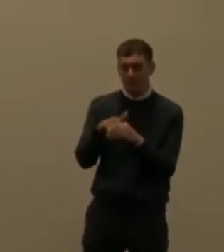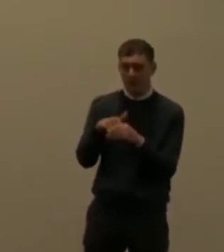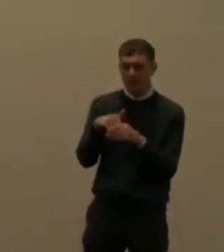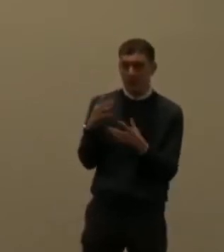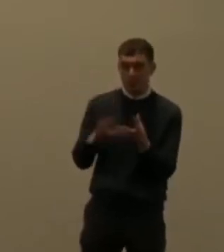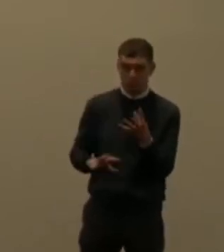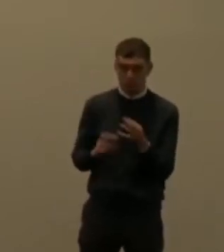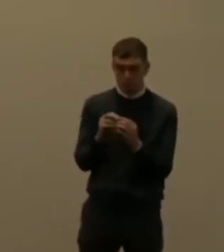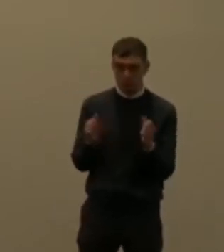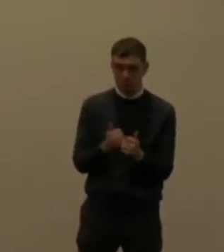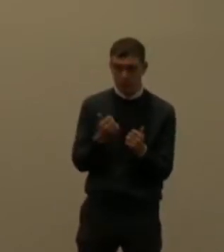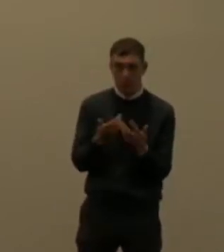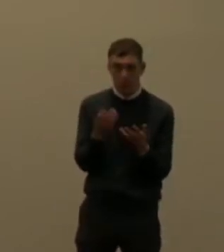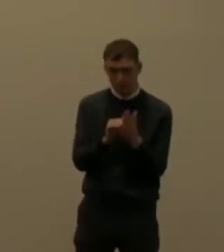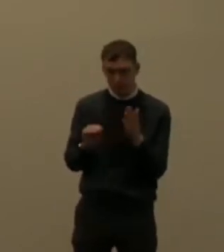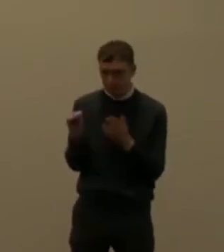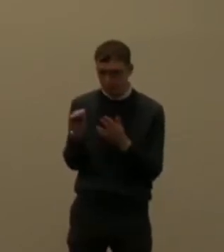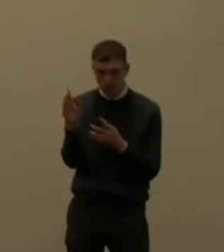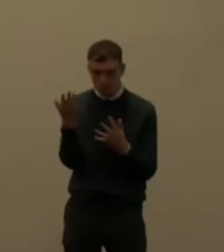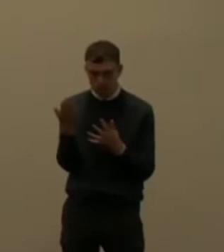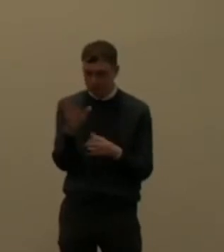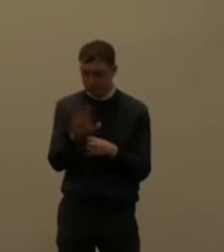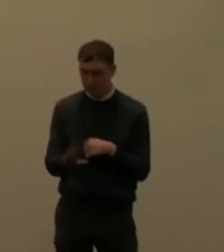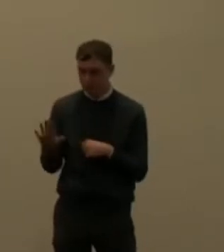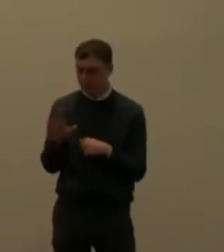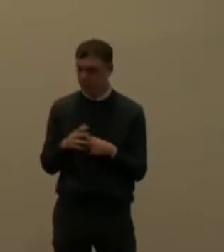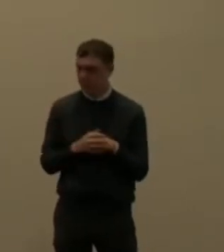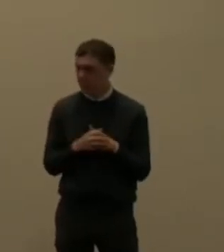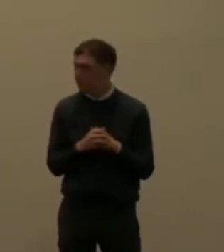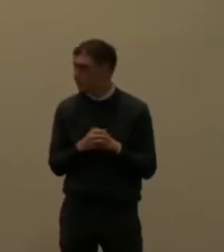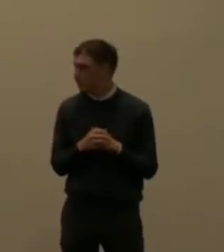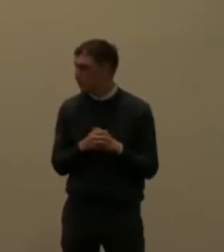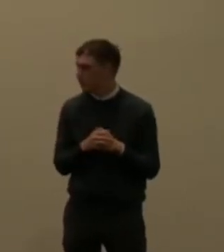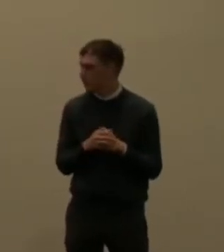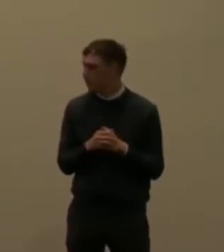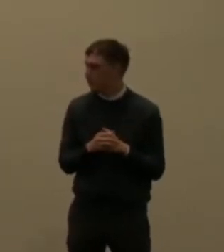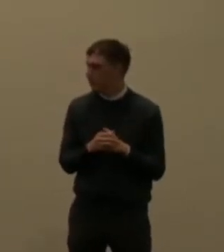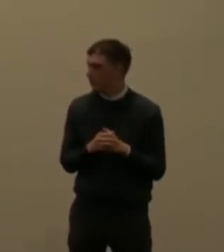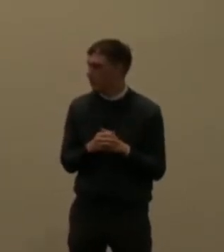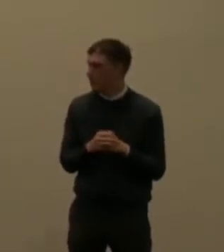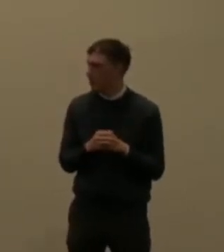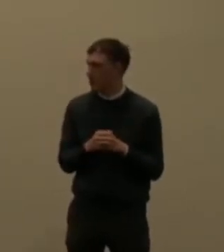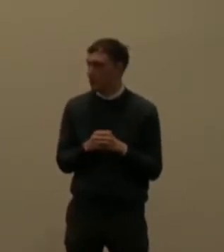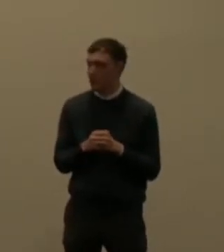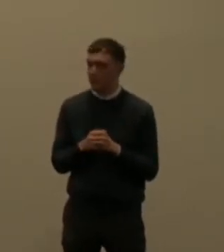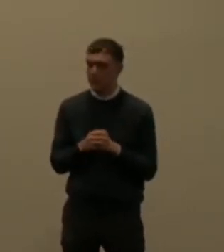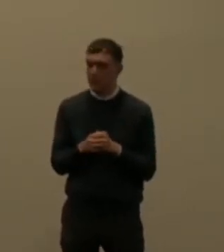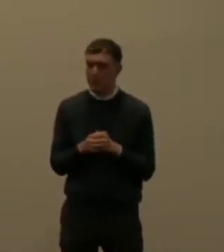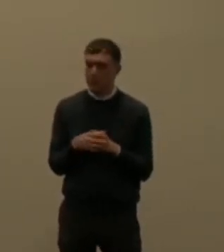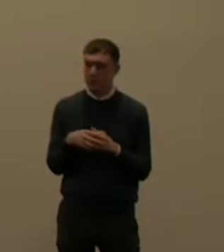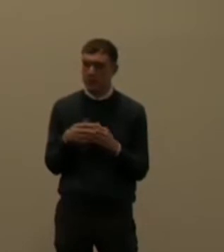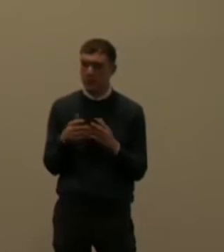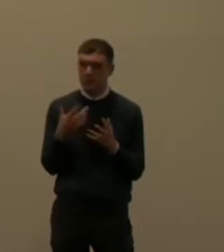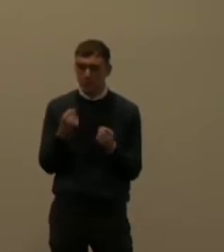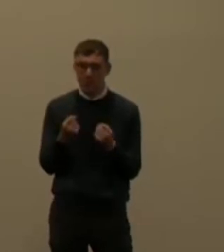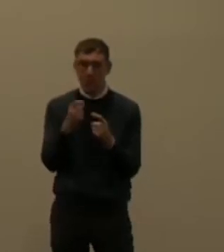be created. Where do you want to put it? So you can leverage the variables. So you have the build artifact, you have the